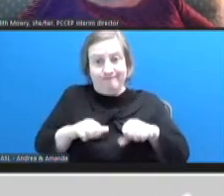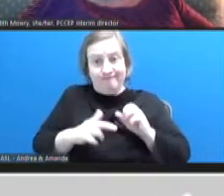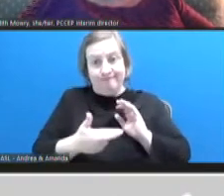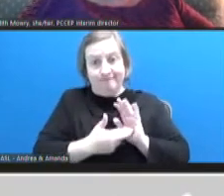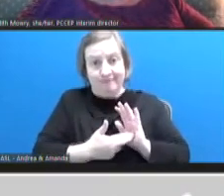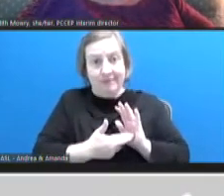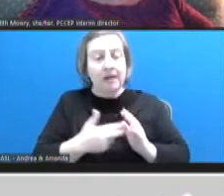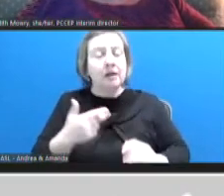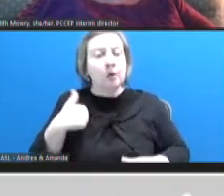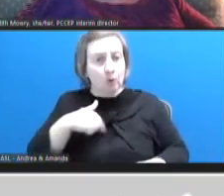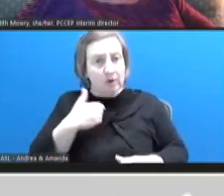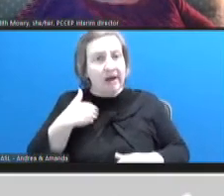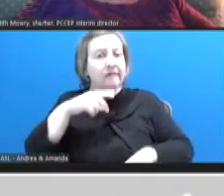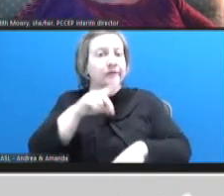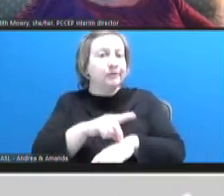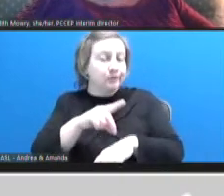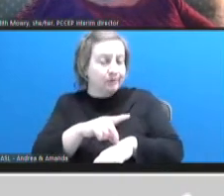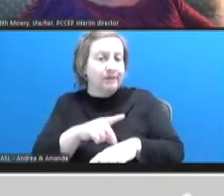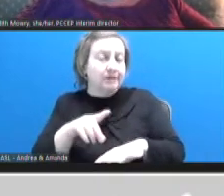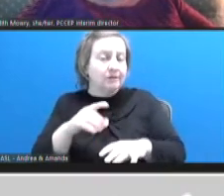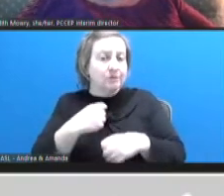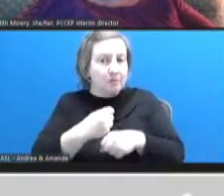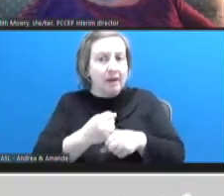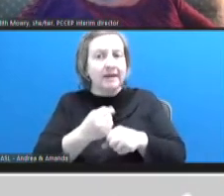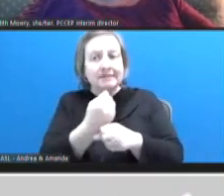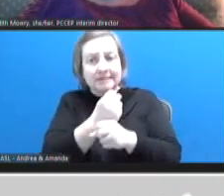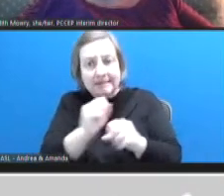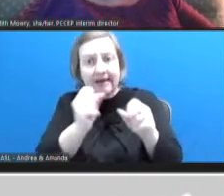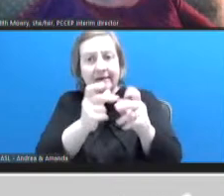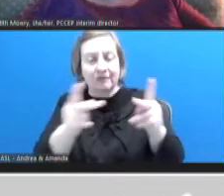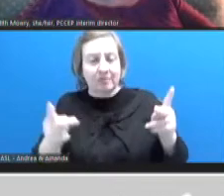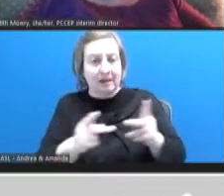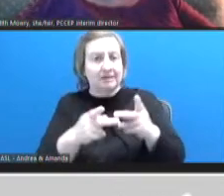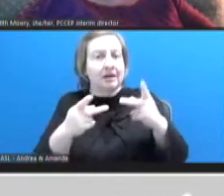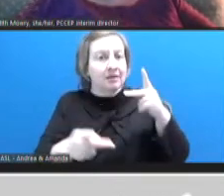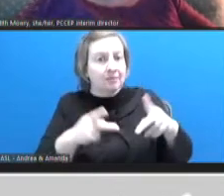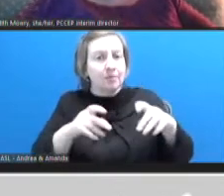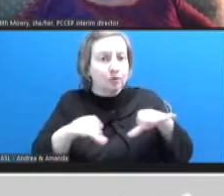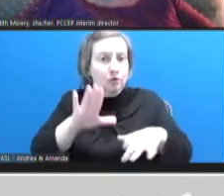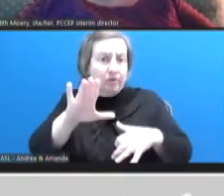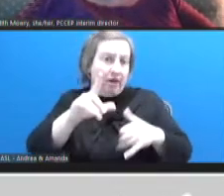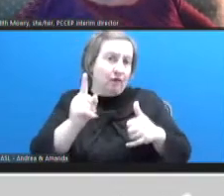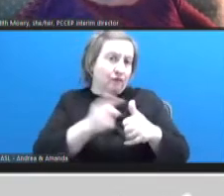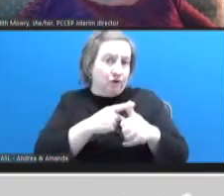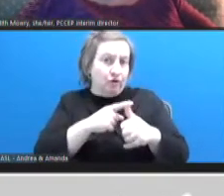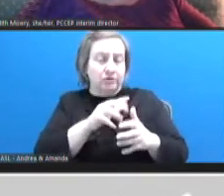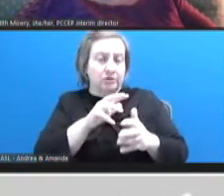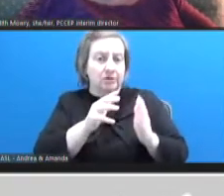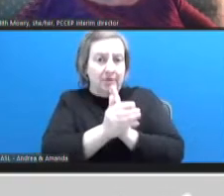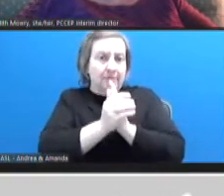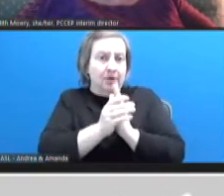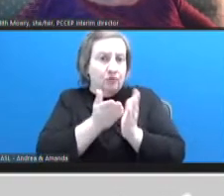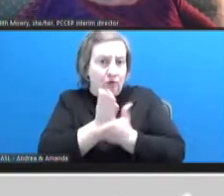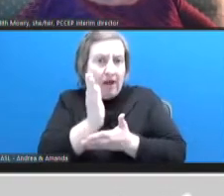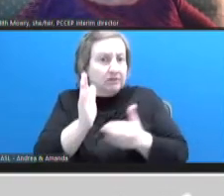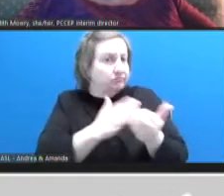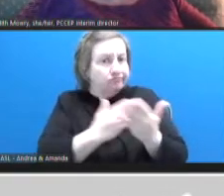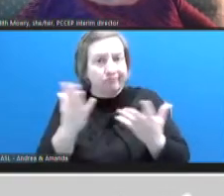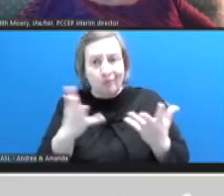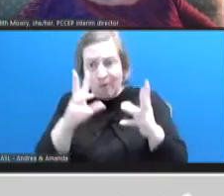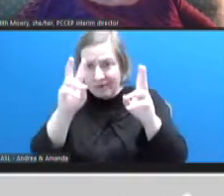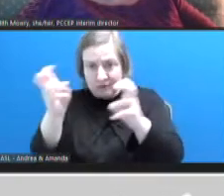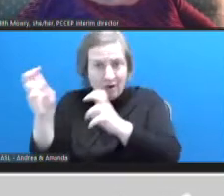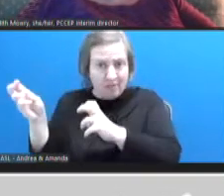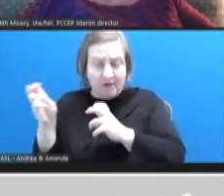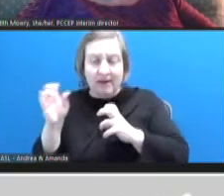duty to create a safe space for people to exercise their First Amendment rights, no matter what the topic. And that, you